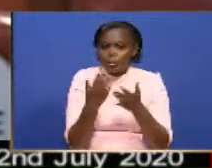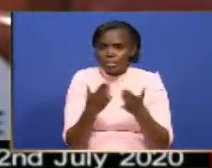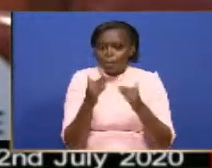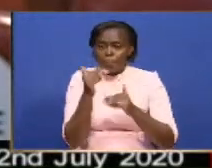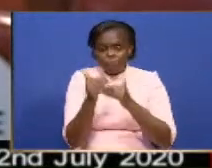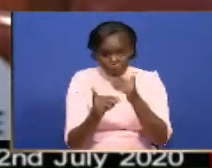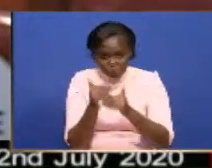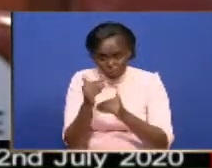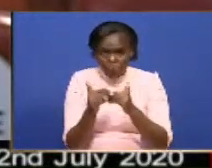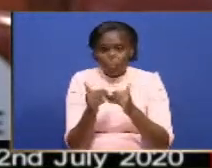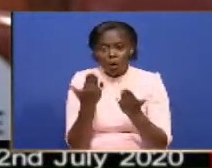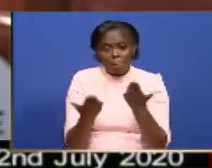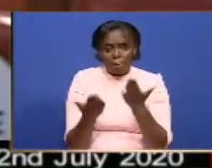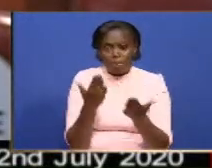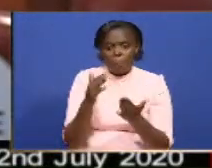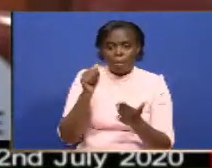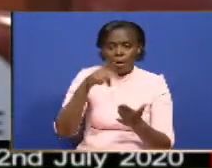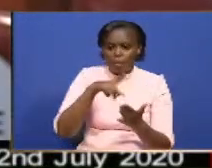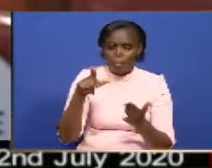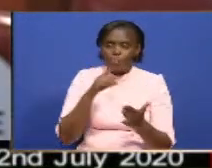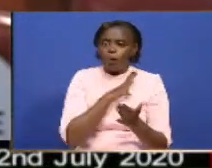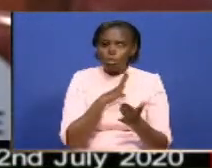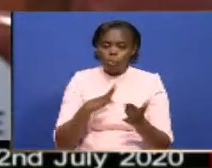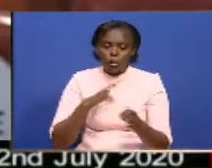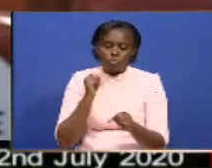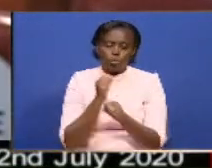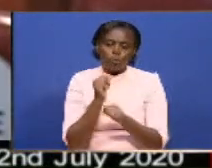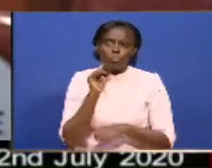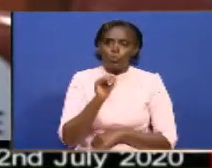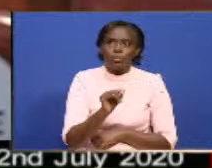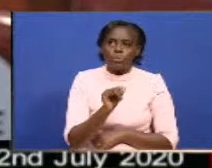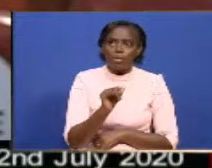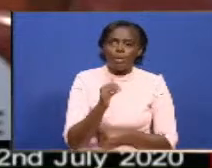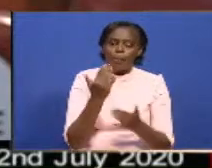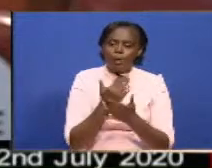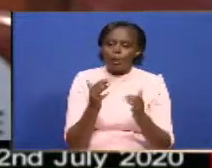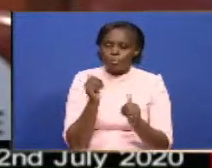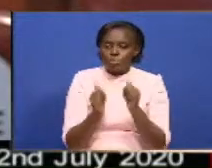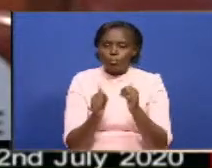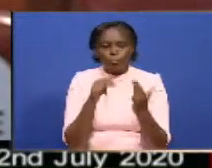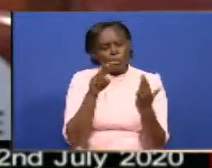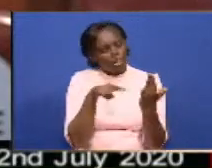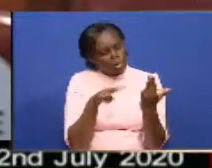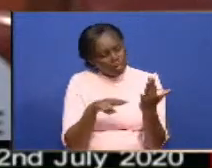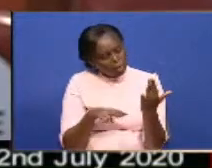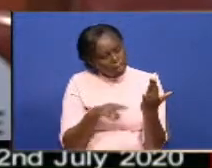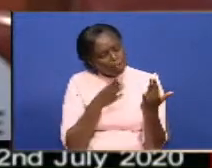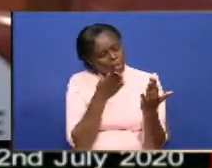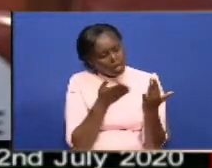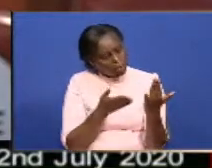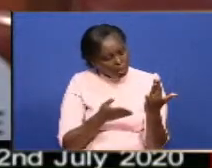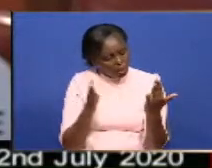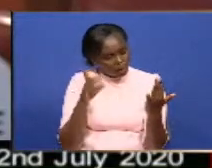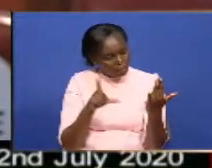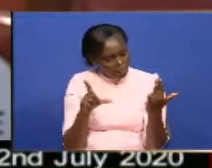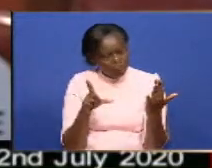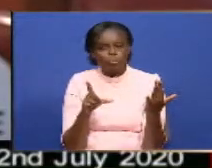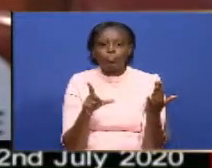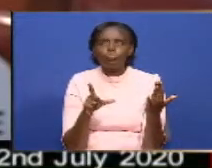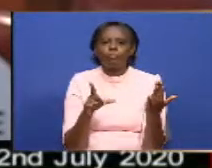processes, probably the appeal committee will do that. But it is something that I've looked at in the bill